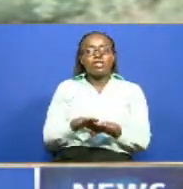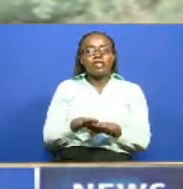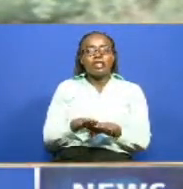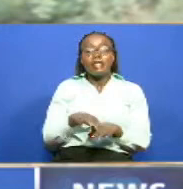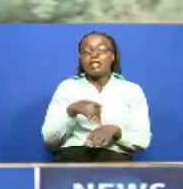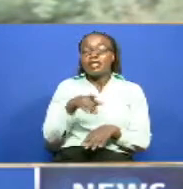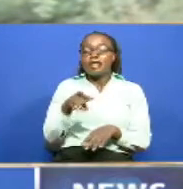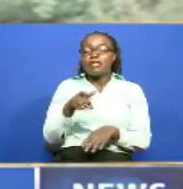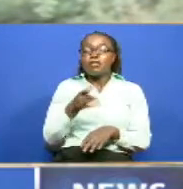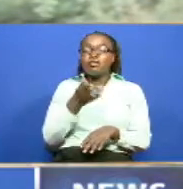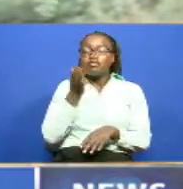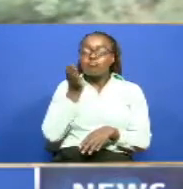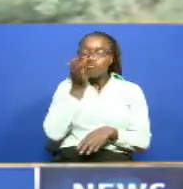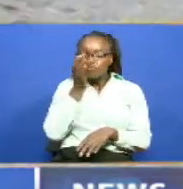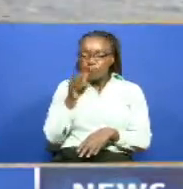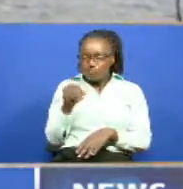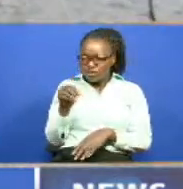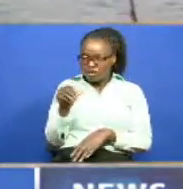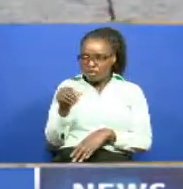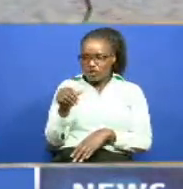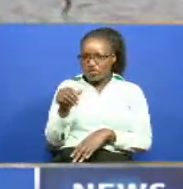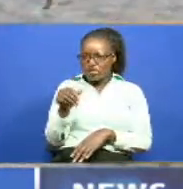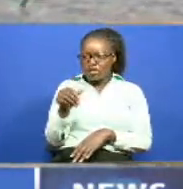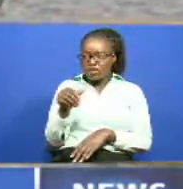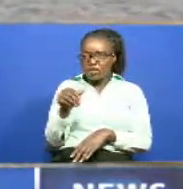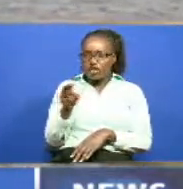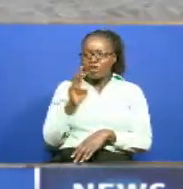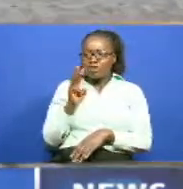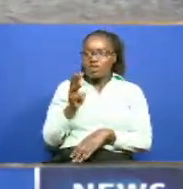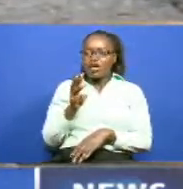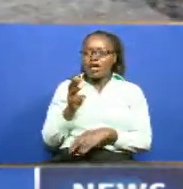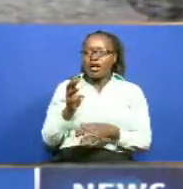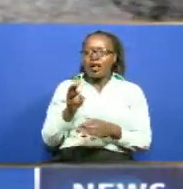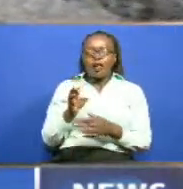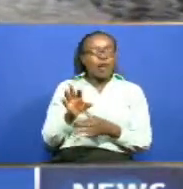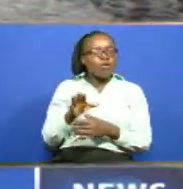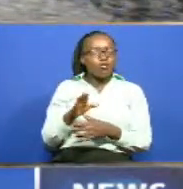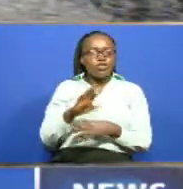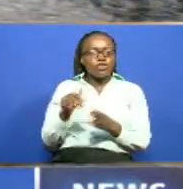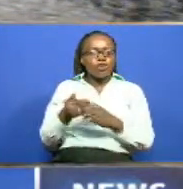salinity of the waters, all the fish have died.